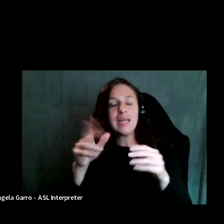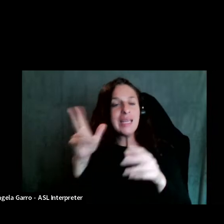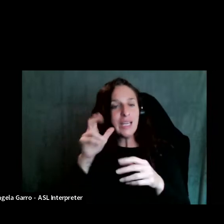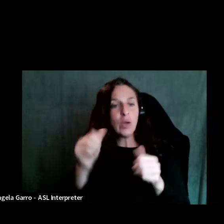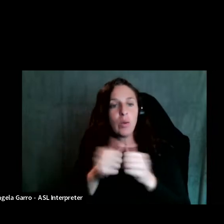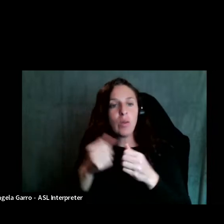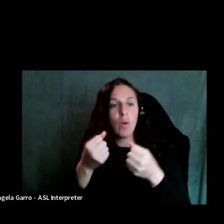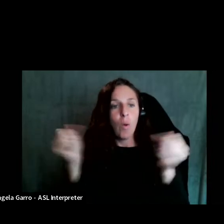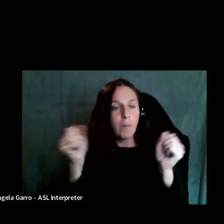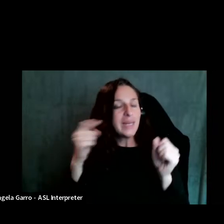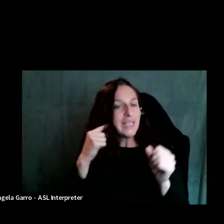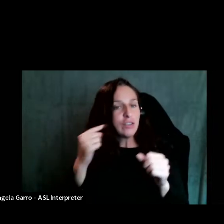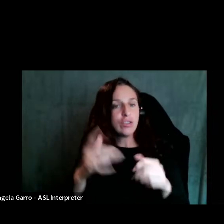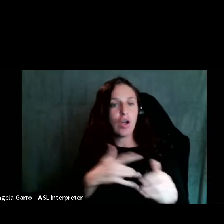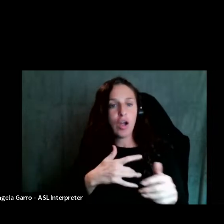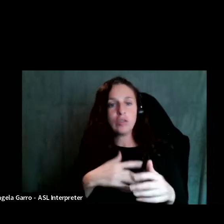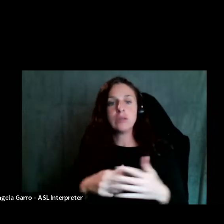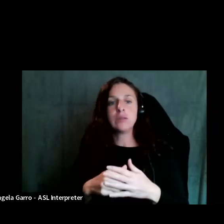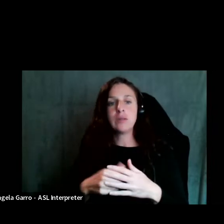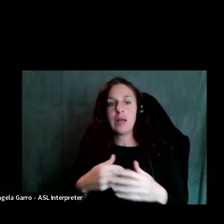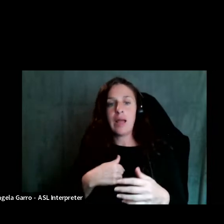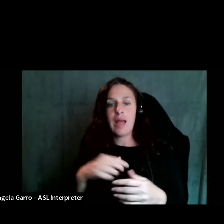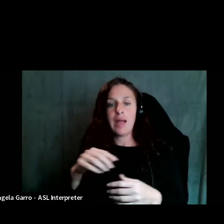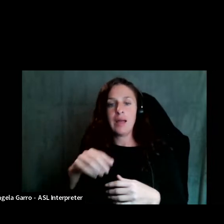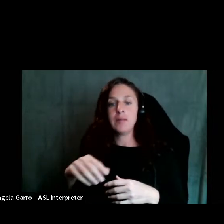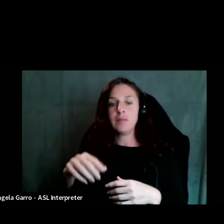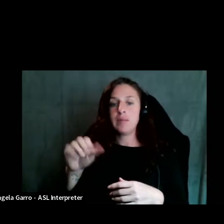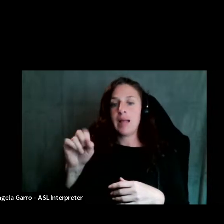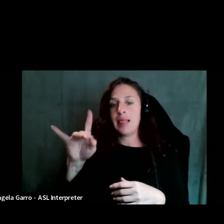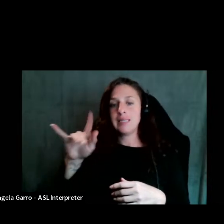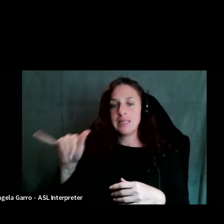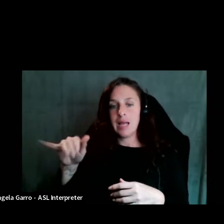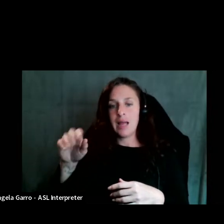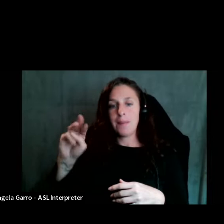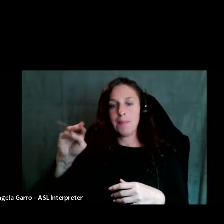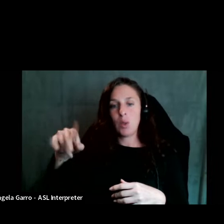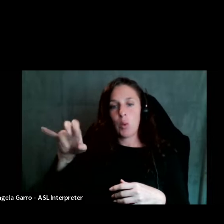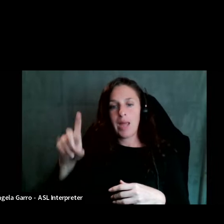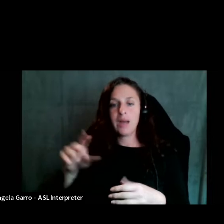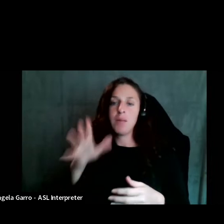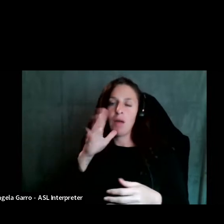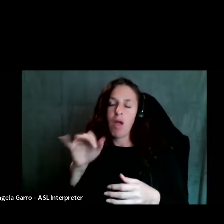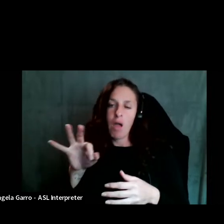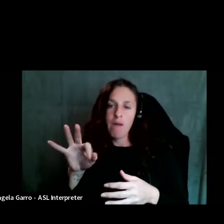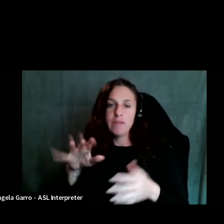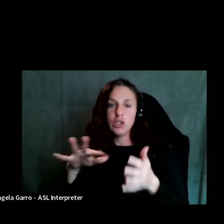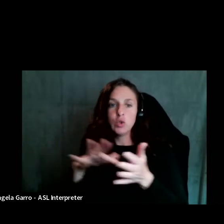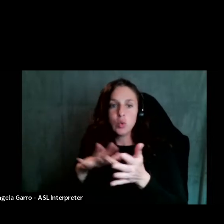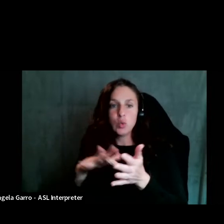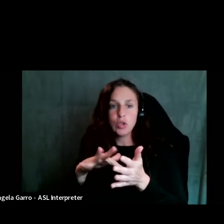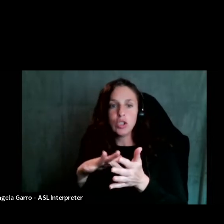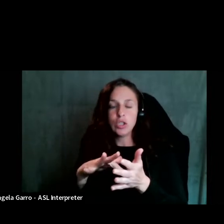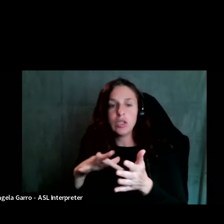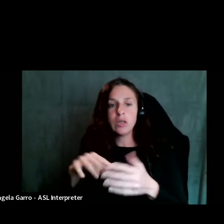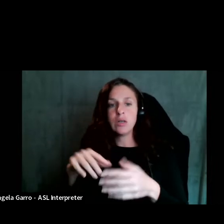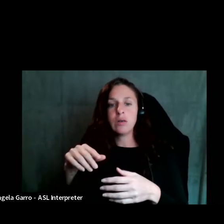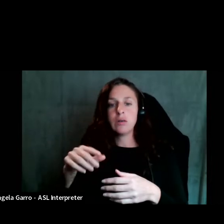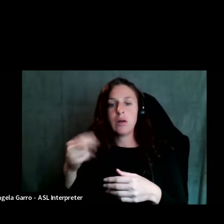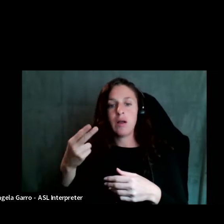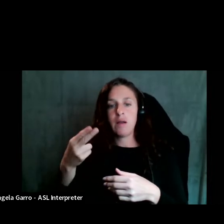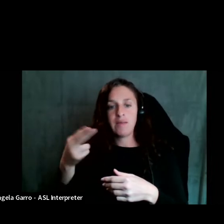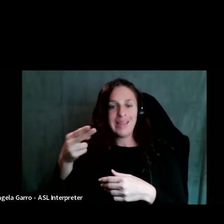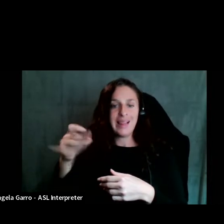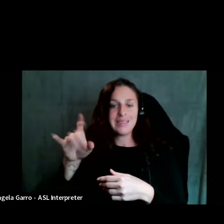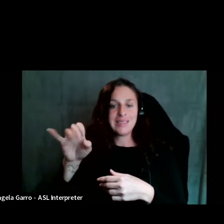My name is Alyssa McQuade. I'm the mother of a junior at Hillsdale High School, and I'm here to raise awareness of and ask